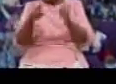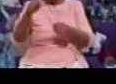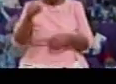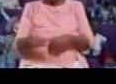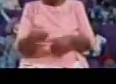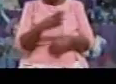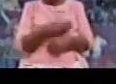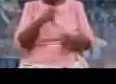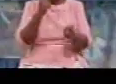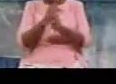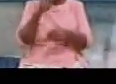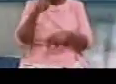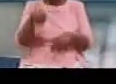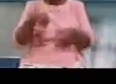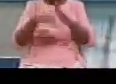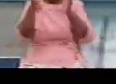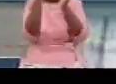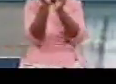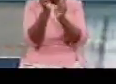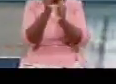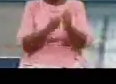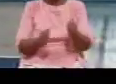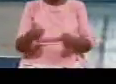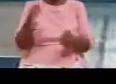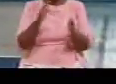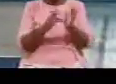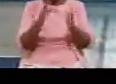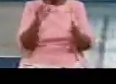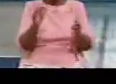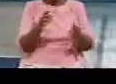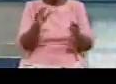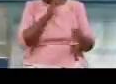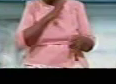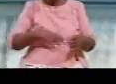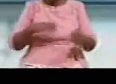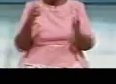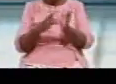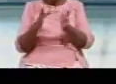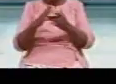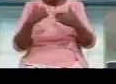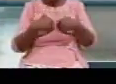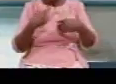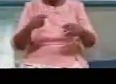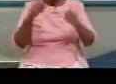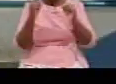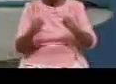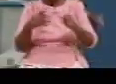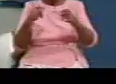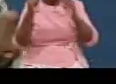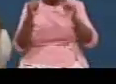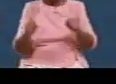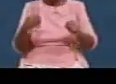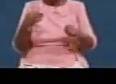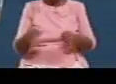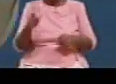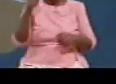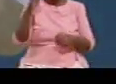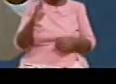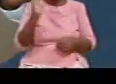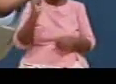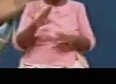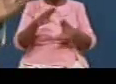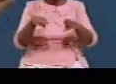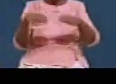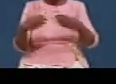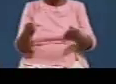keep you in captivity. Christ Jesus has the power of God, he wills, and then